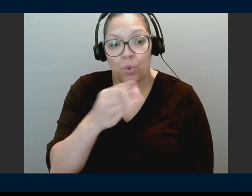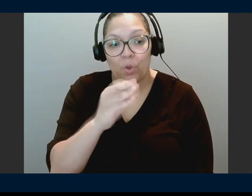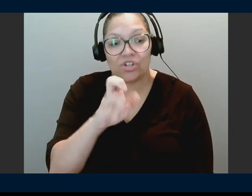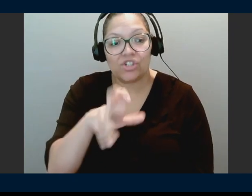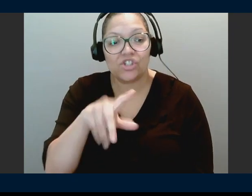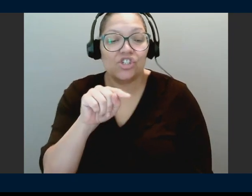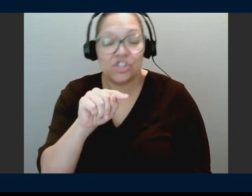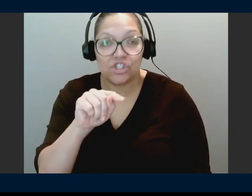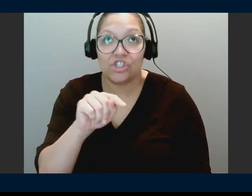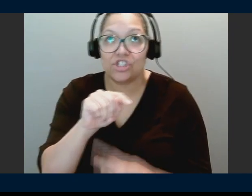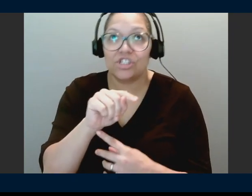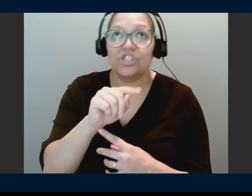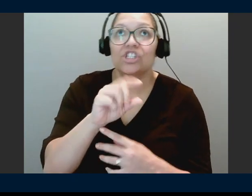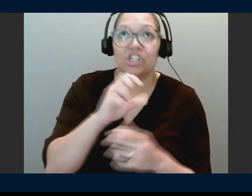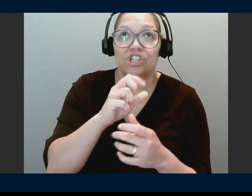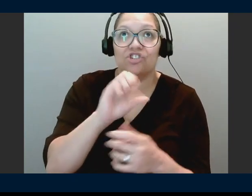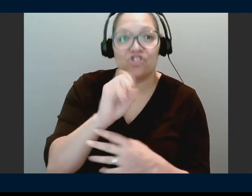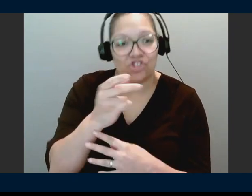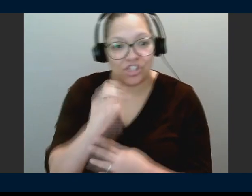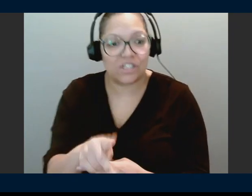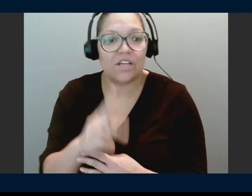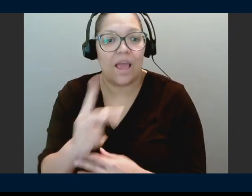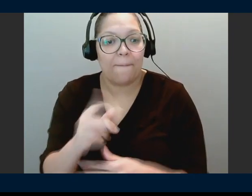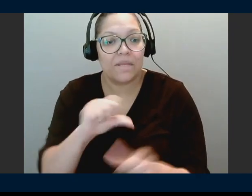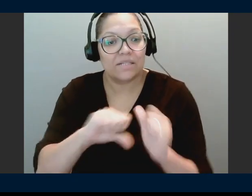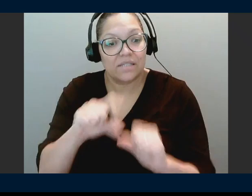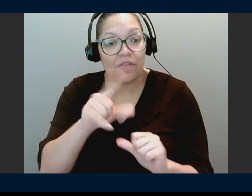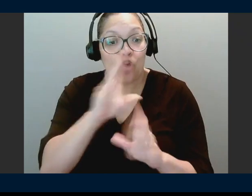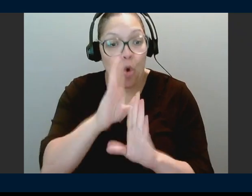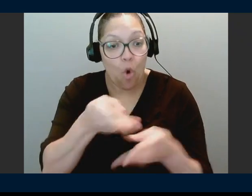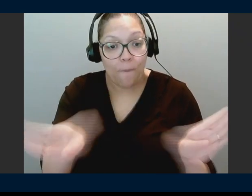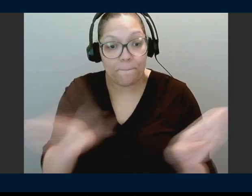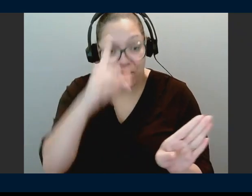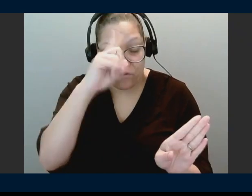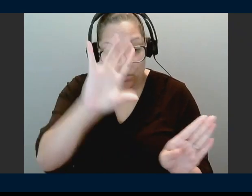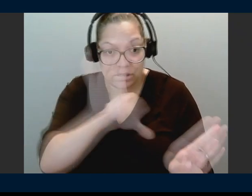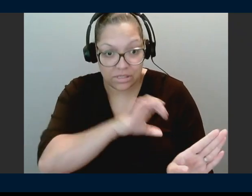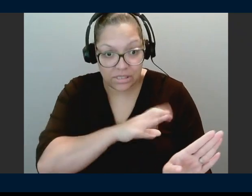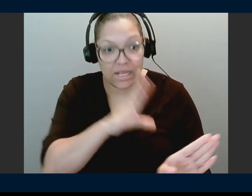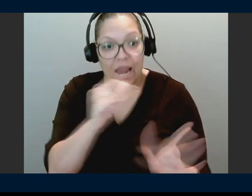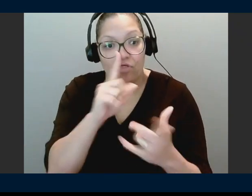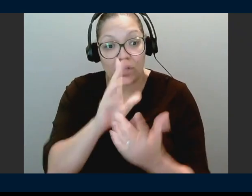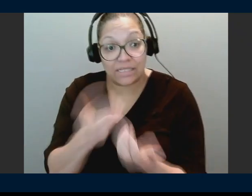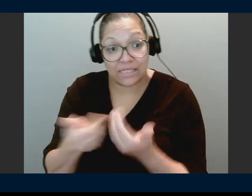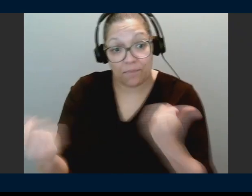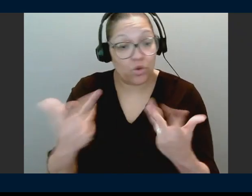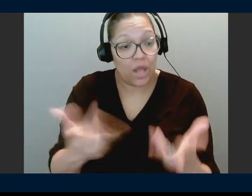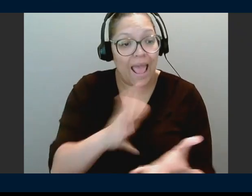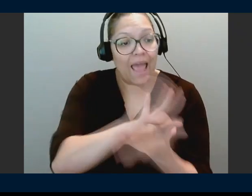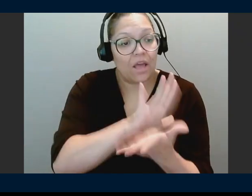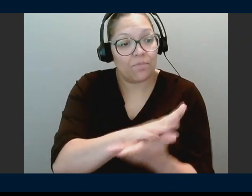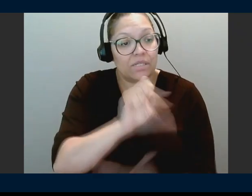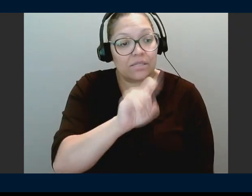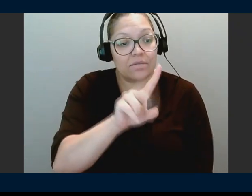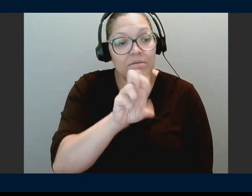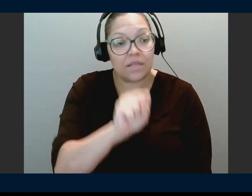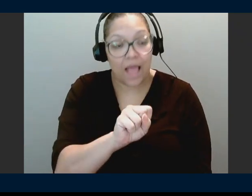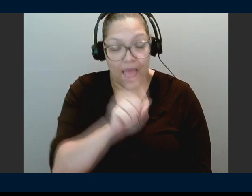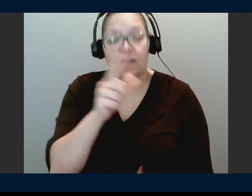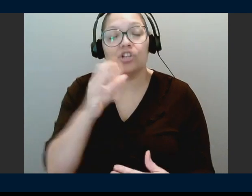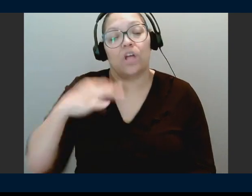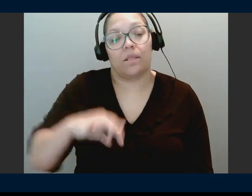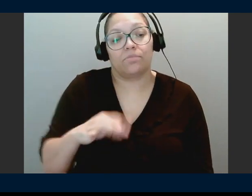LRGF are open to U.S. citizens. The defining factors that separate these 2 programs are academic status eligibility and the